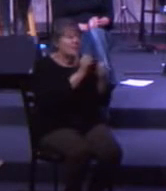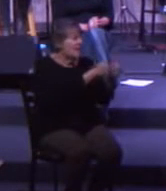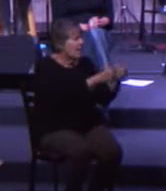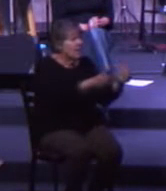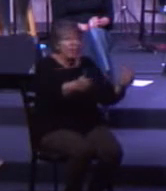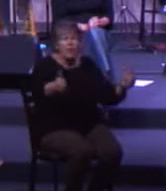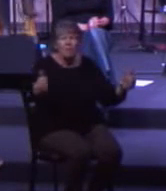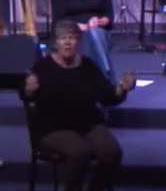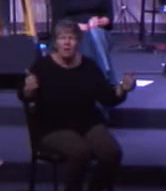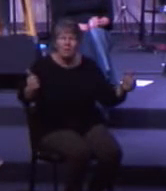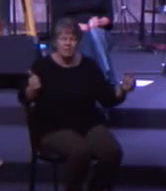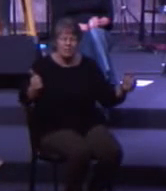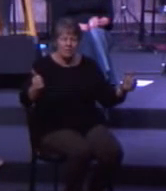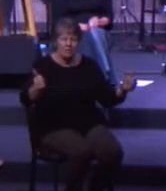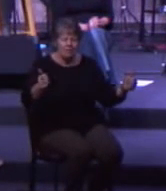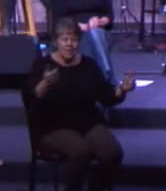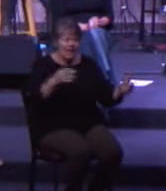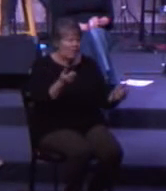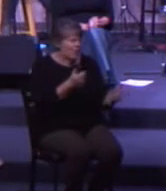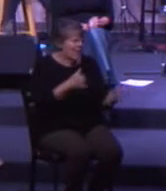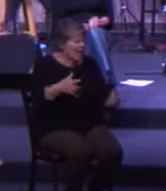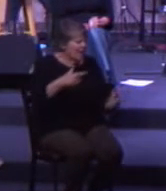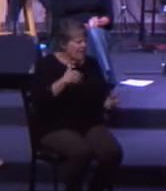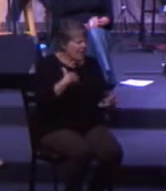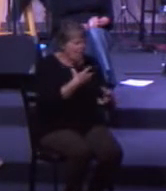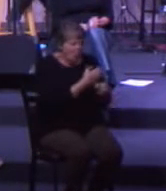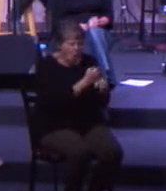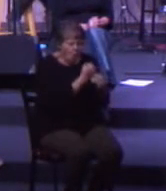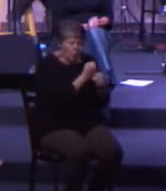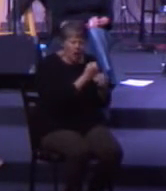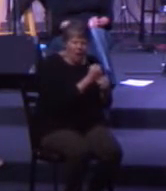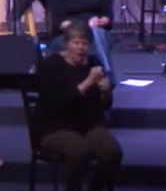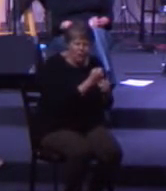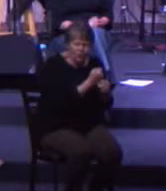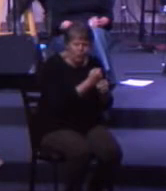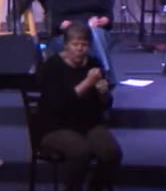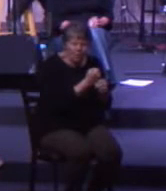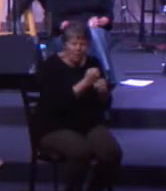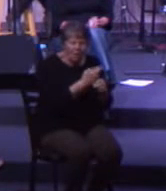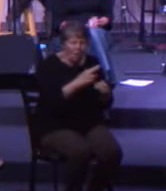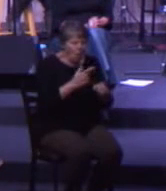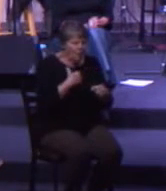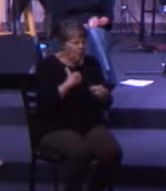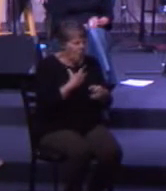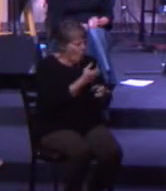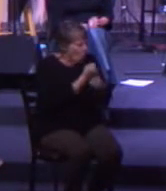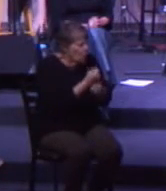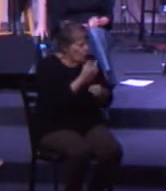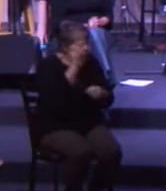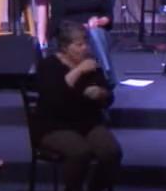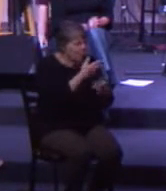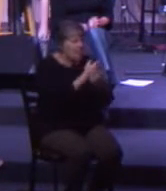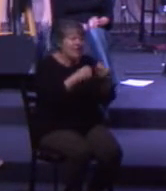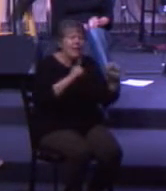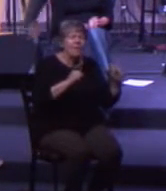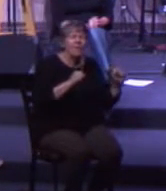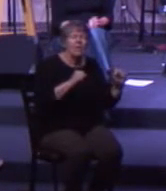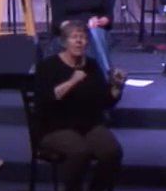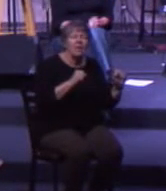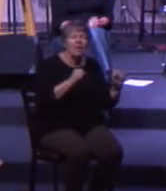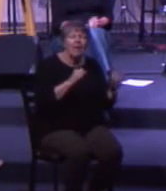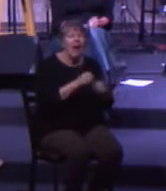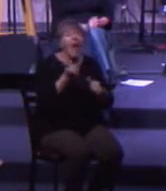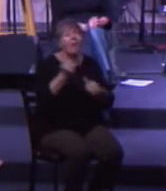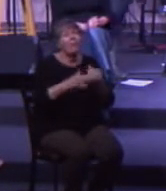if there's anything that we're holding on to in life, if there's anywhere where we're still grasping to for safety and security and strength other than you,